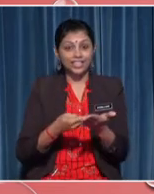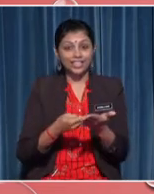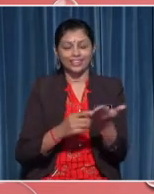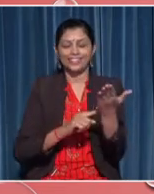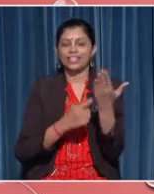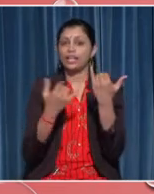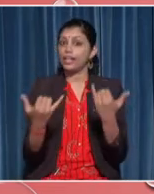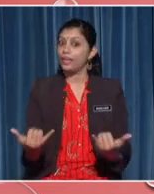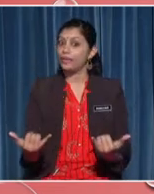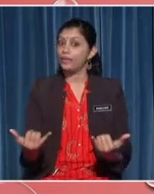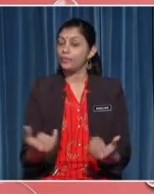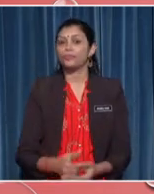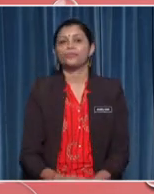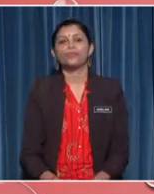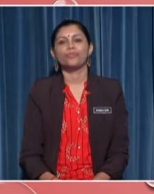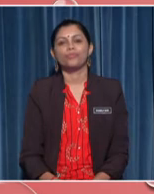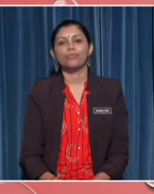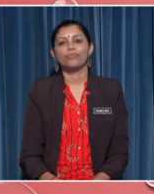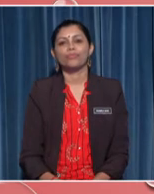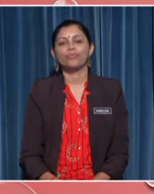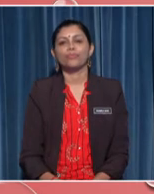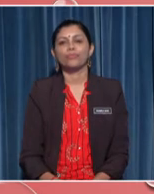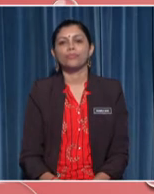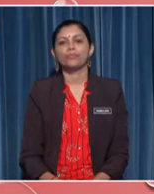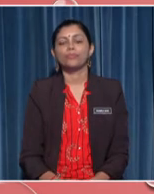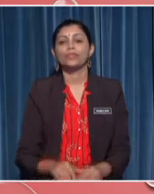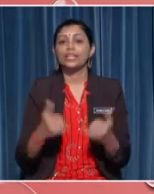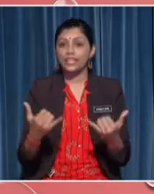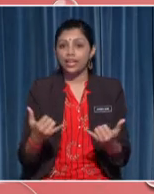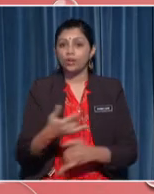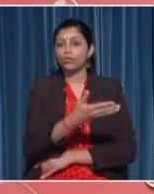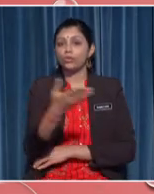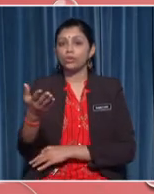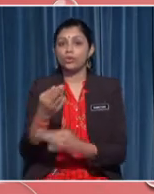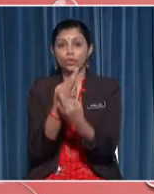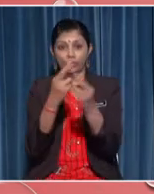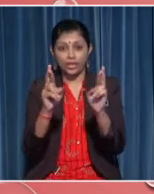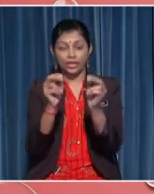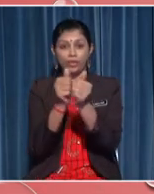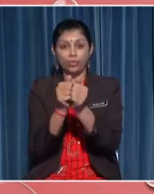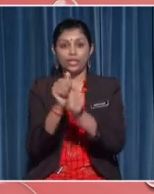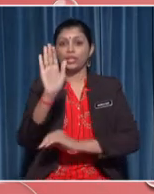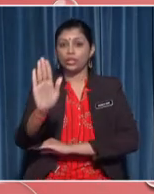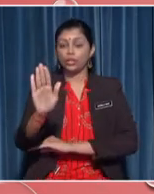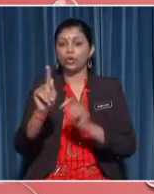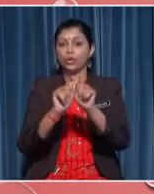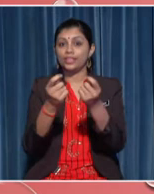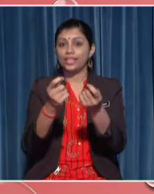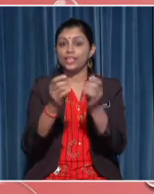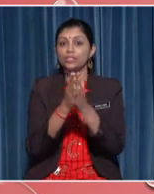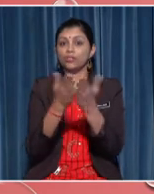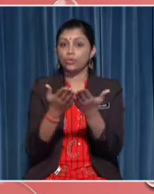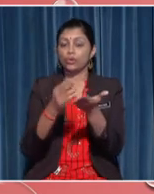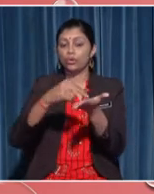today. Okay, everyone, get ready with your textbook, notebook,